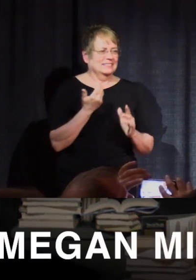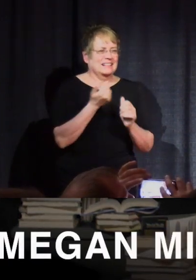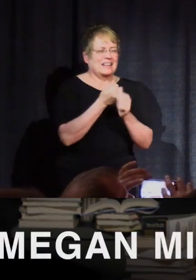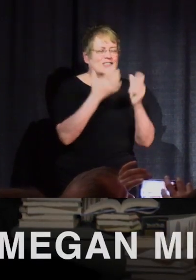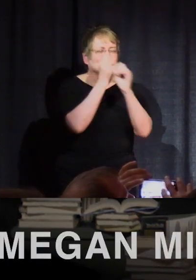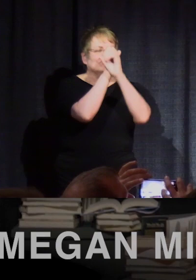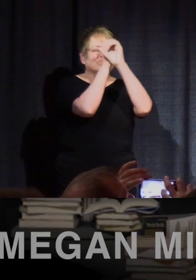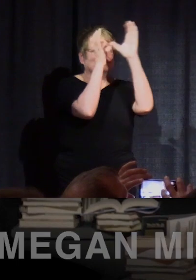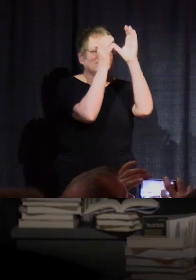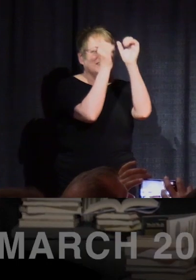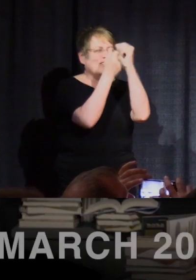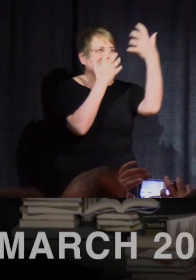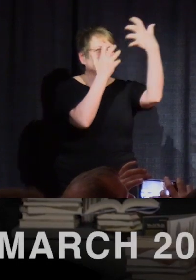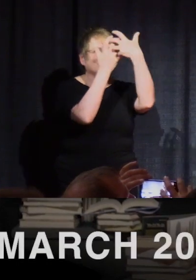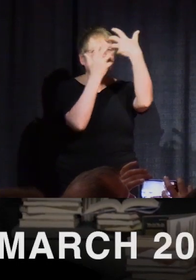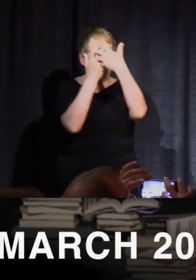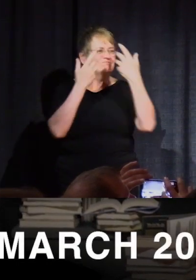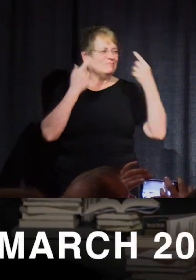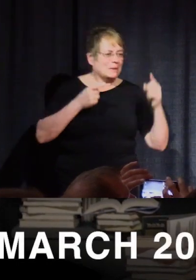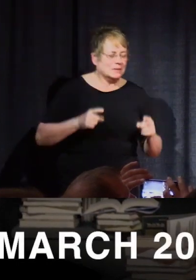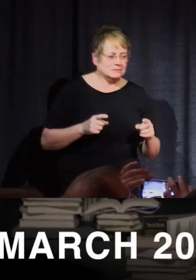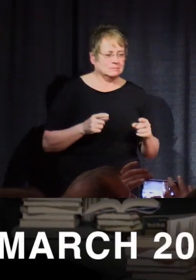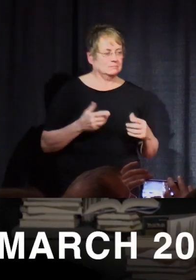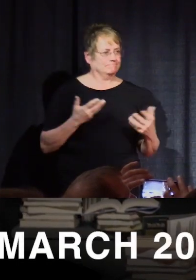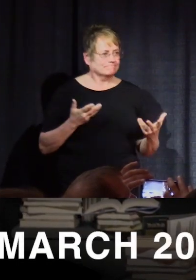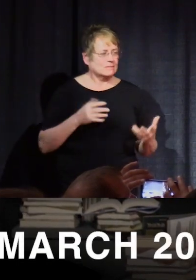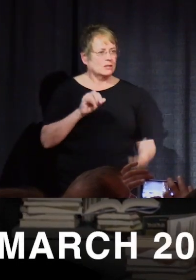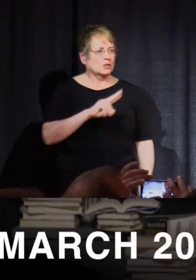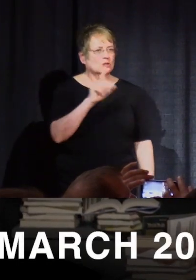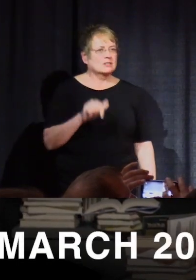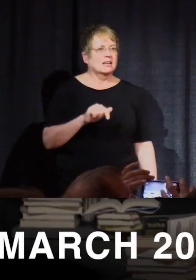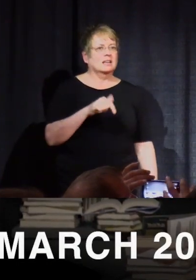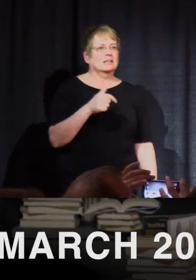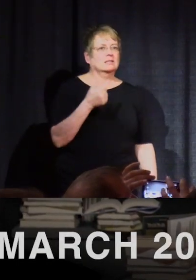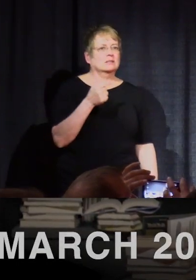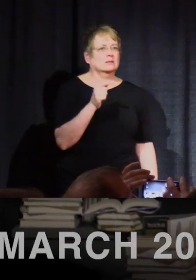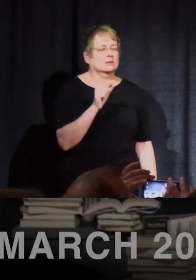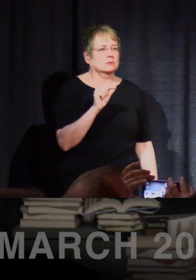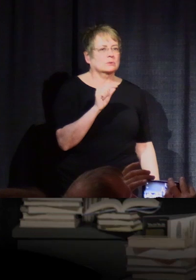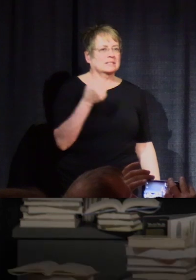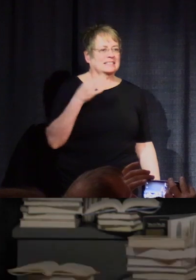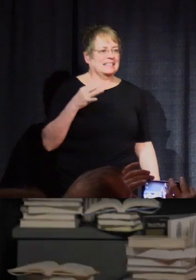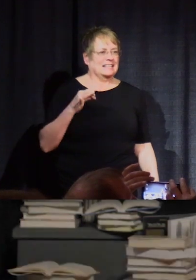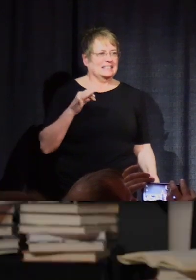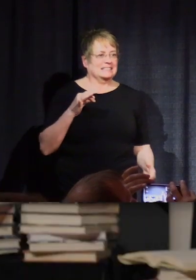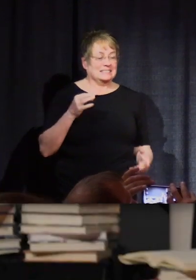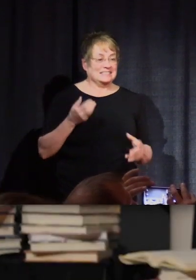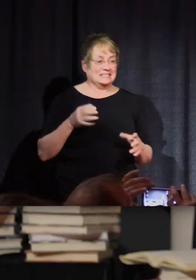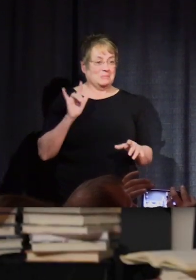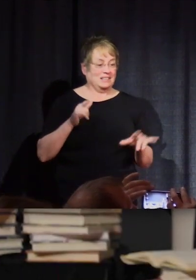I had dreamt of. But there I was in July 2019, getting on a plane with what I could